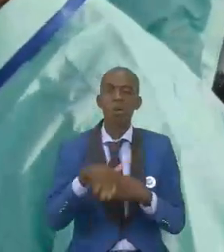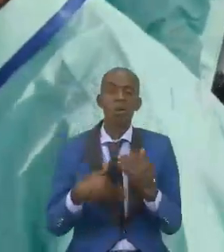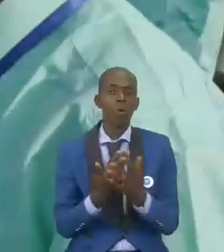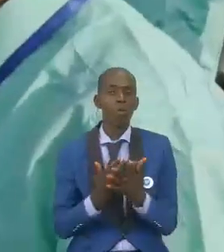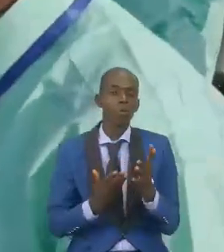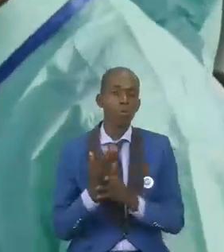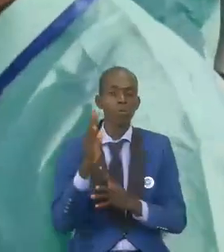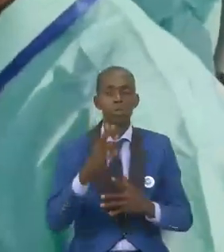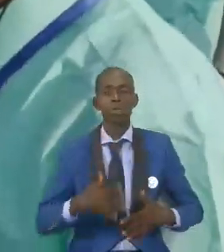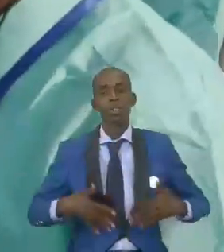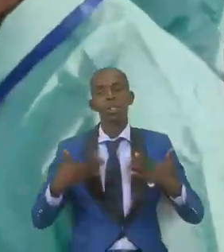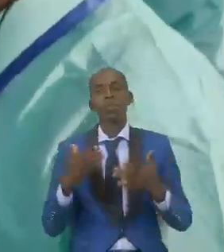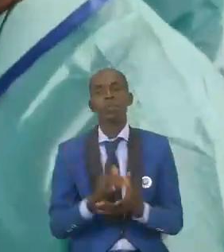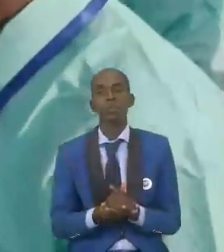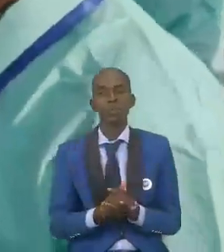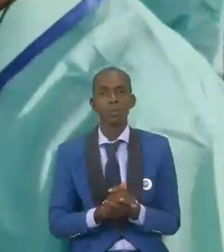your life.